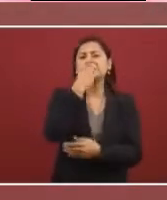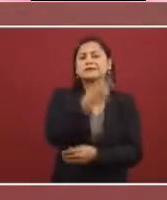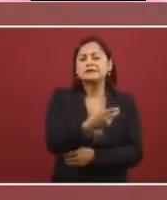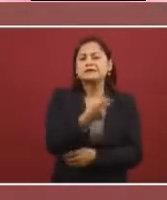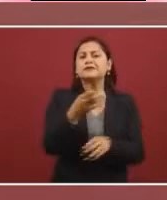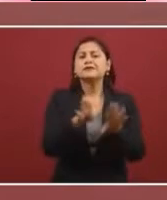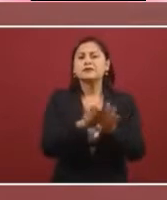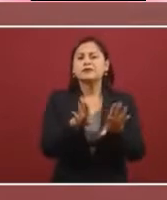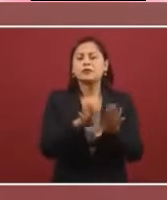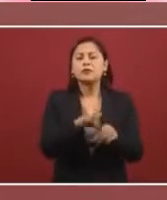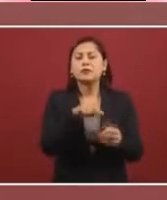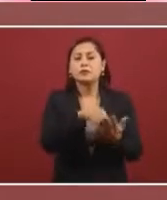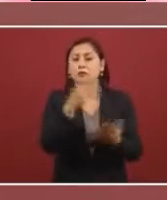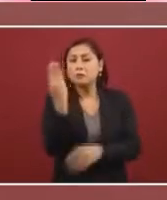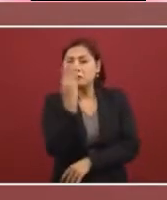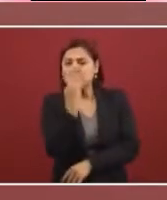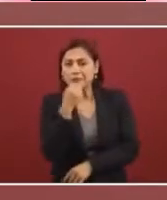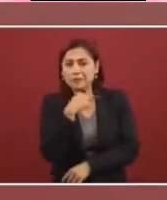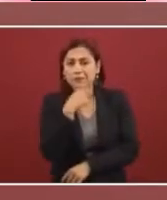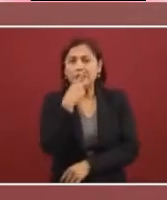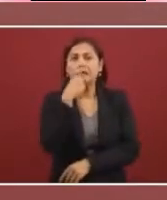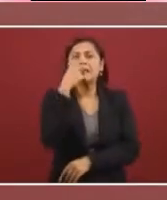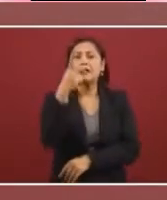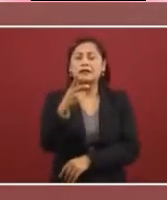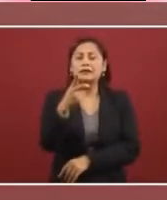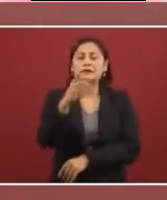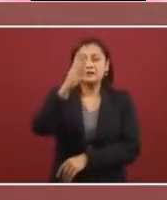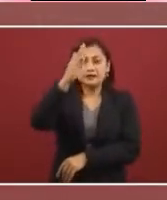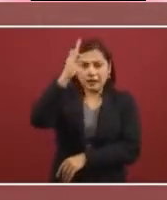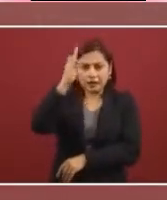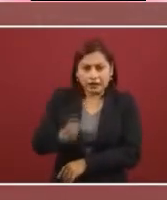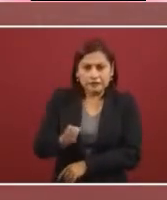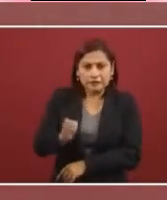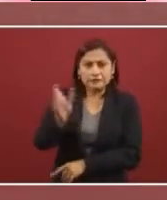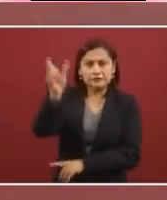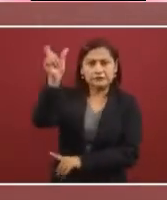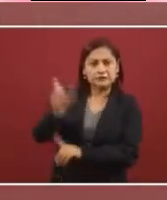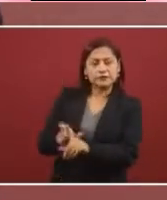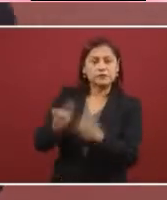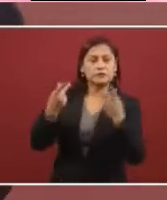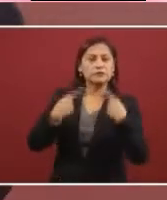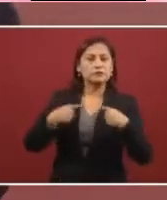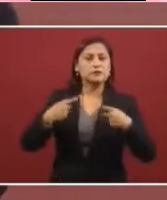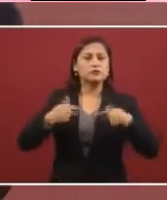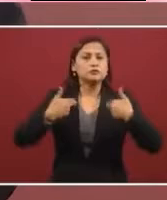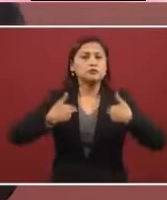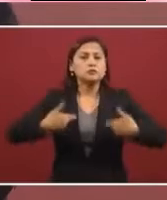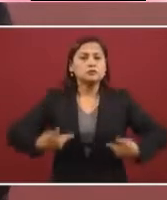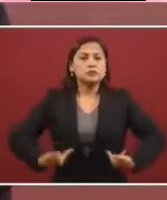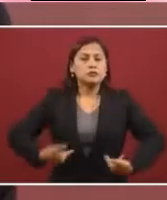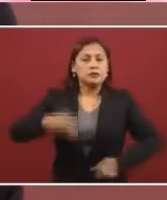commandments? How can we deny human beings